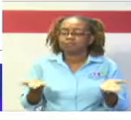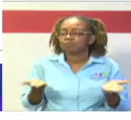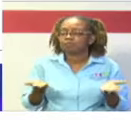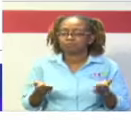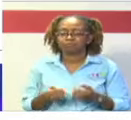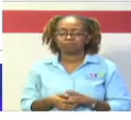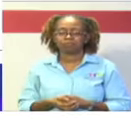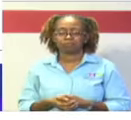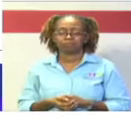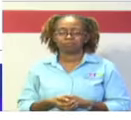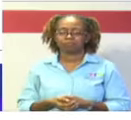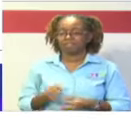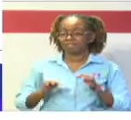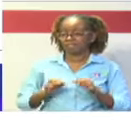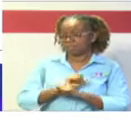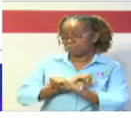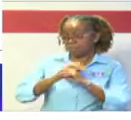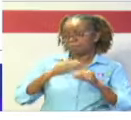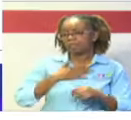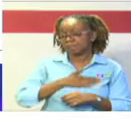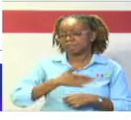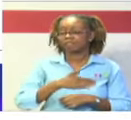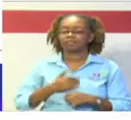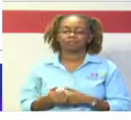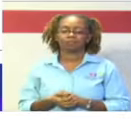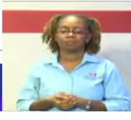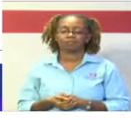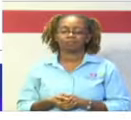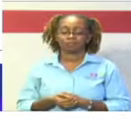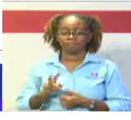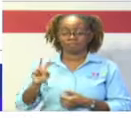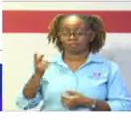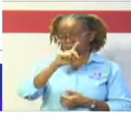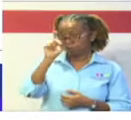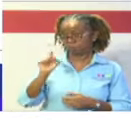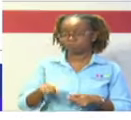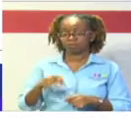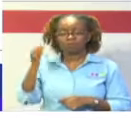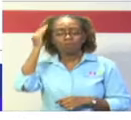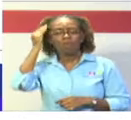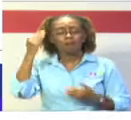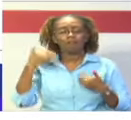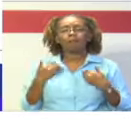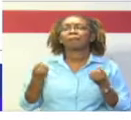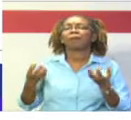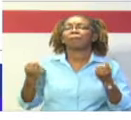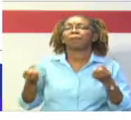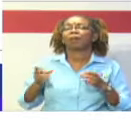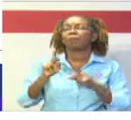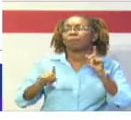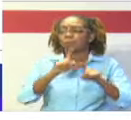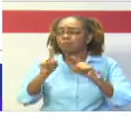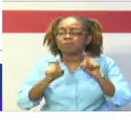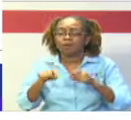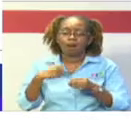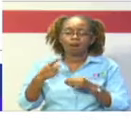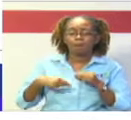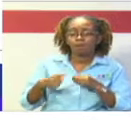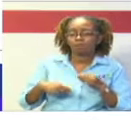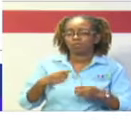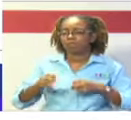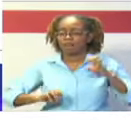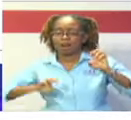ahead. I know, well, there's been a lot of questions about physical activity and how it may